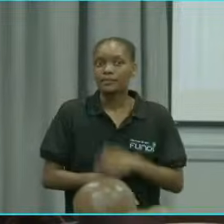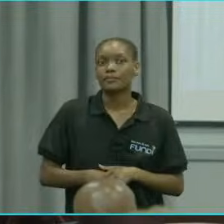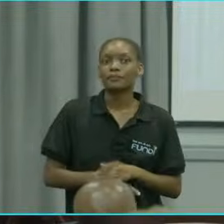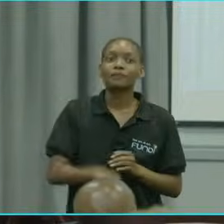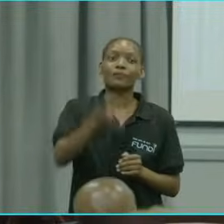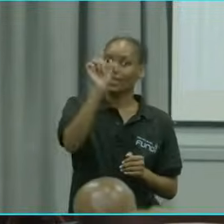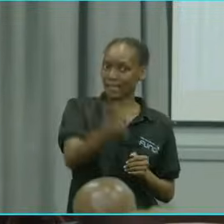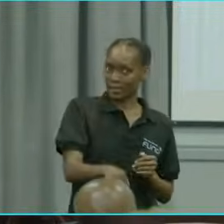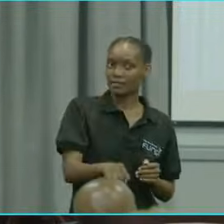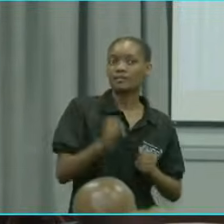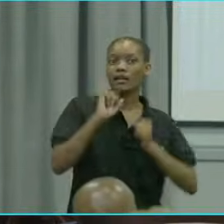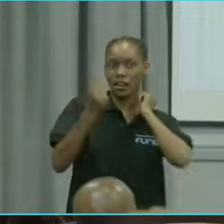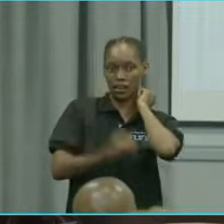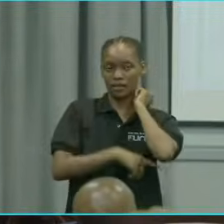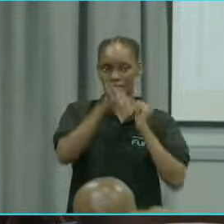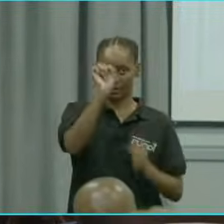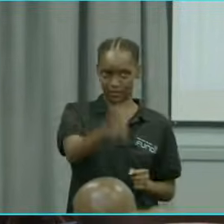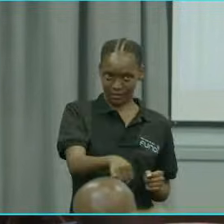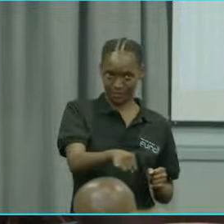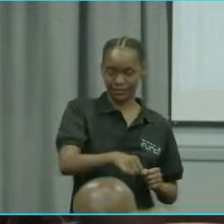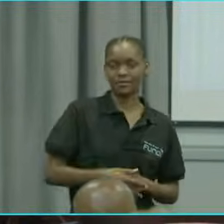yes, last one.